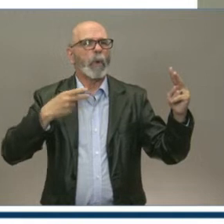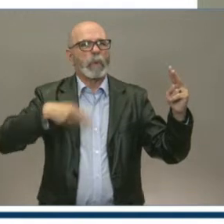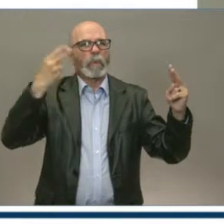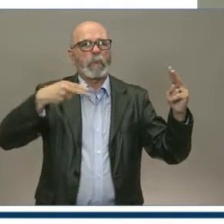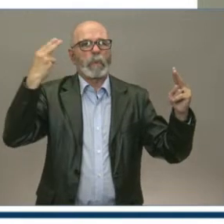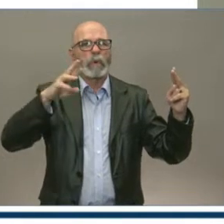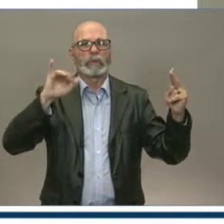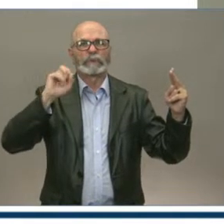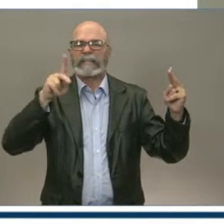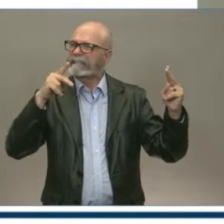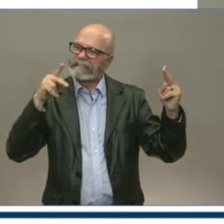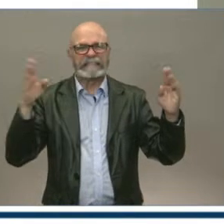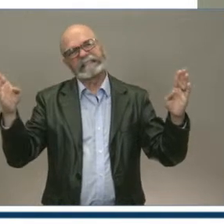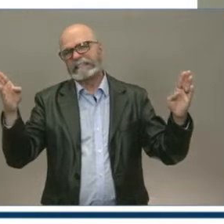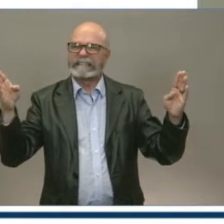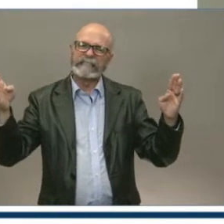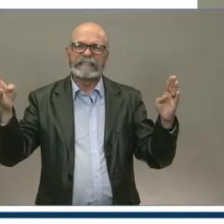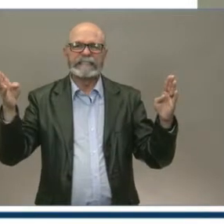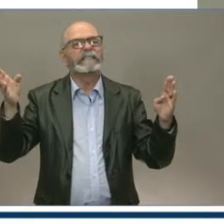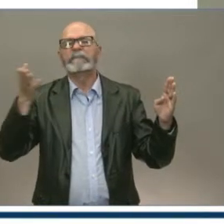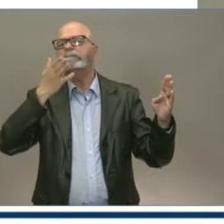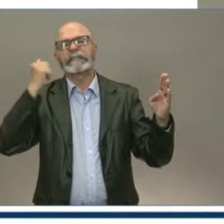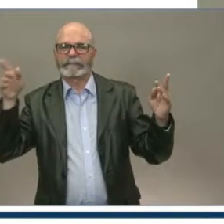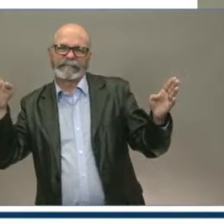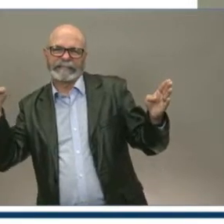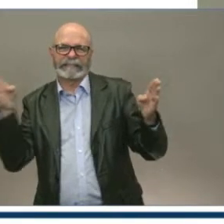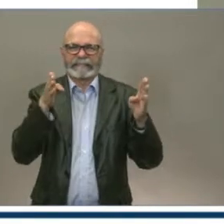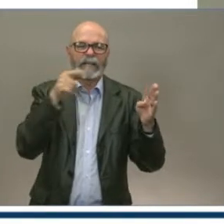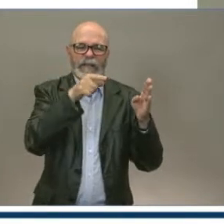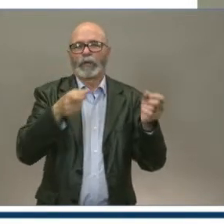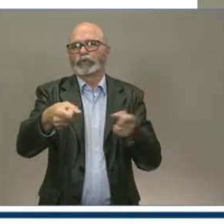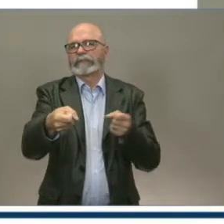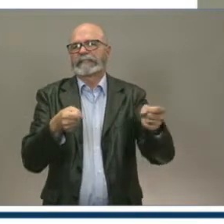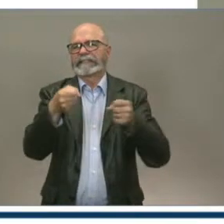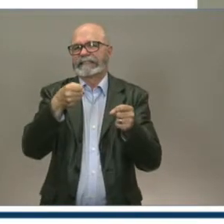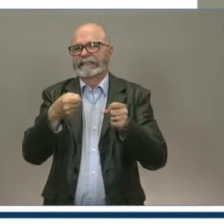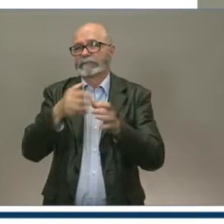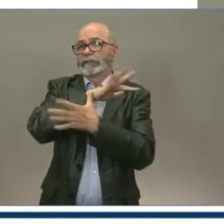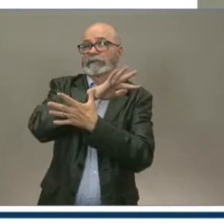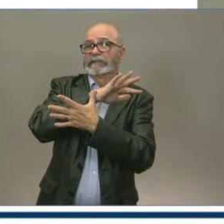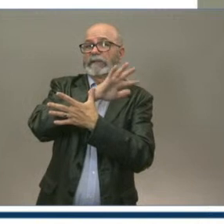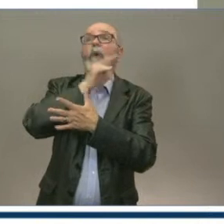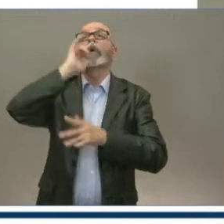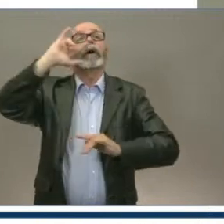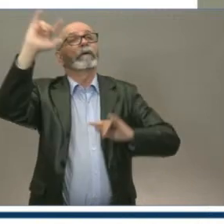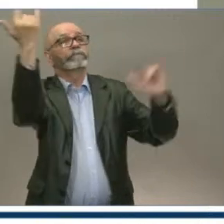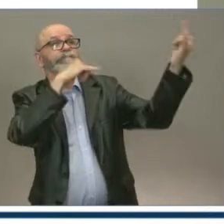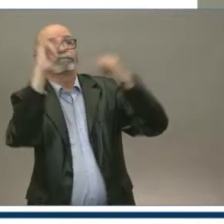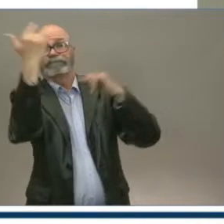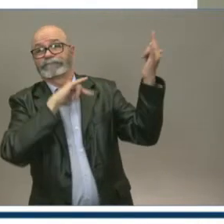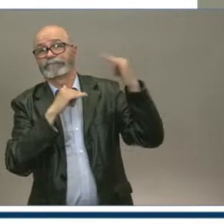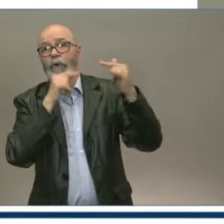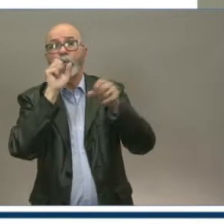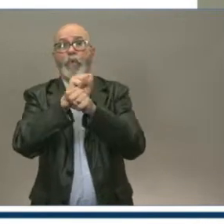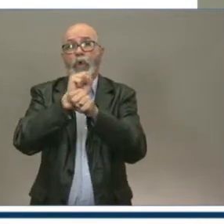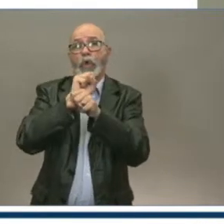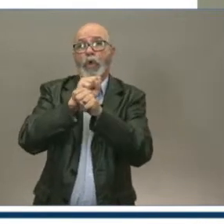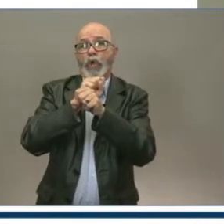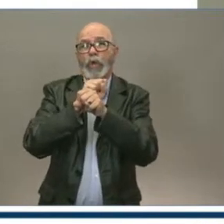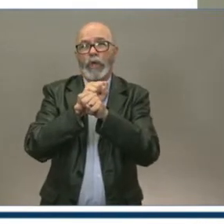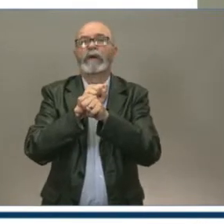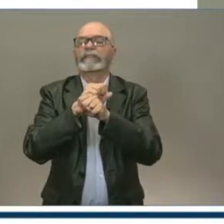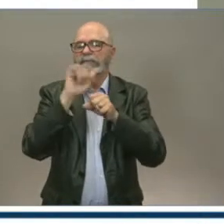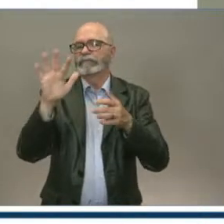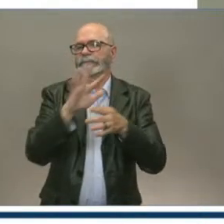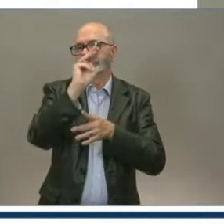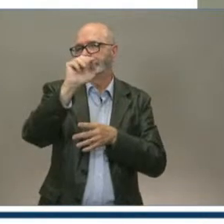specific streams, if you will, for the long-haul truckers, rotational workers to access vaccine through May and June. We now know